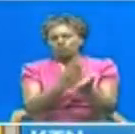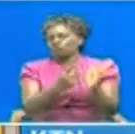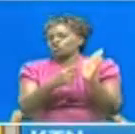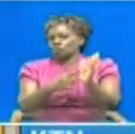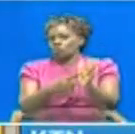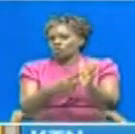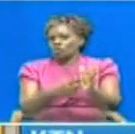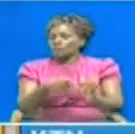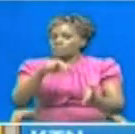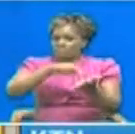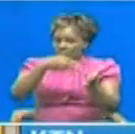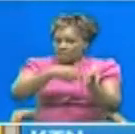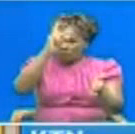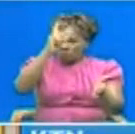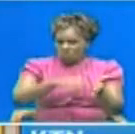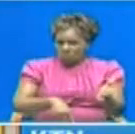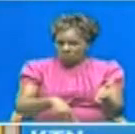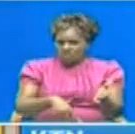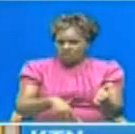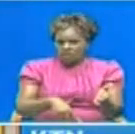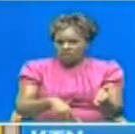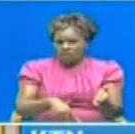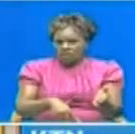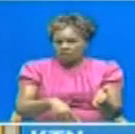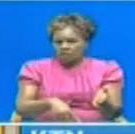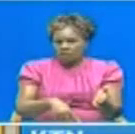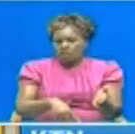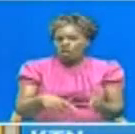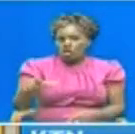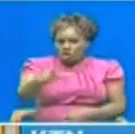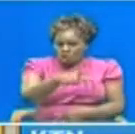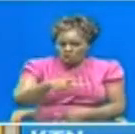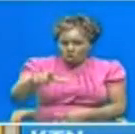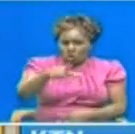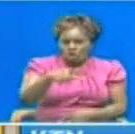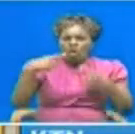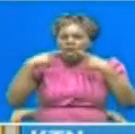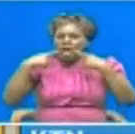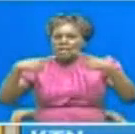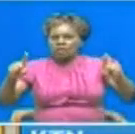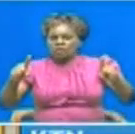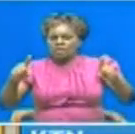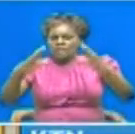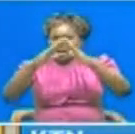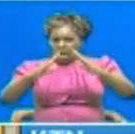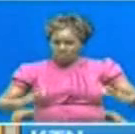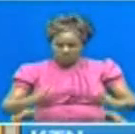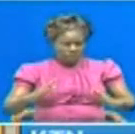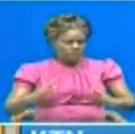So that has meant that the local broadcasters have